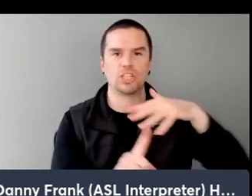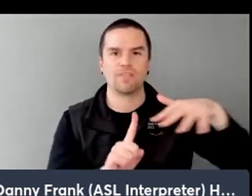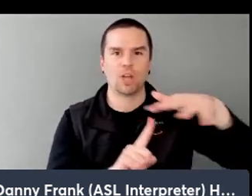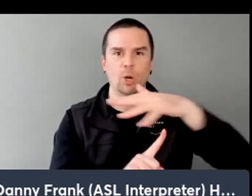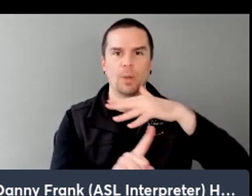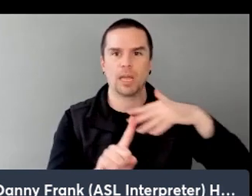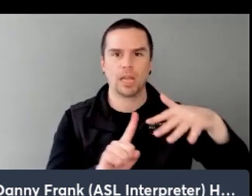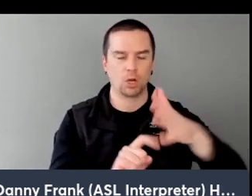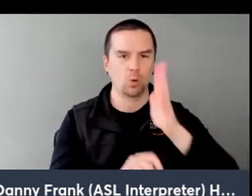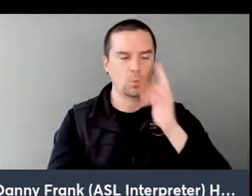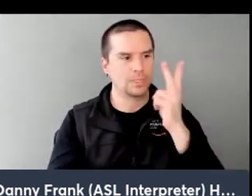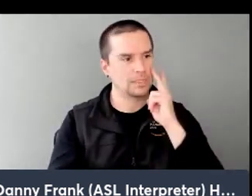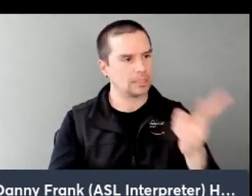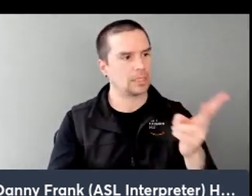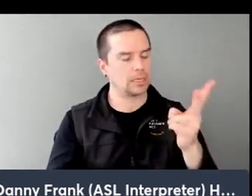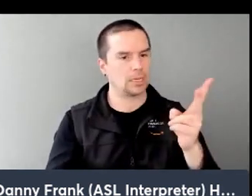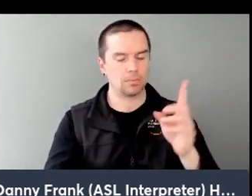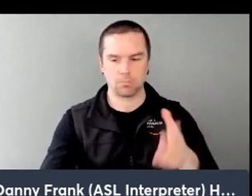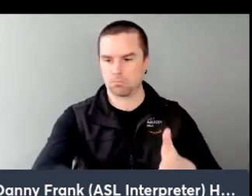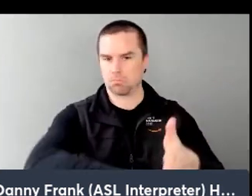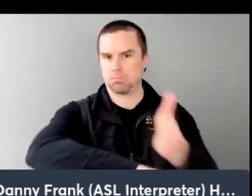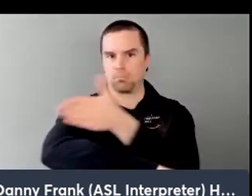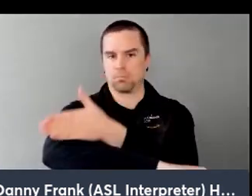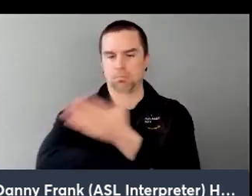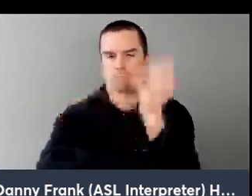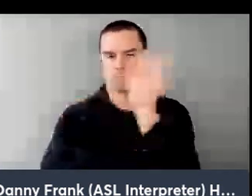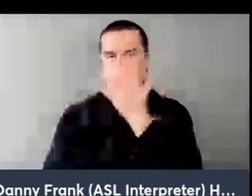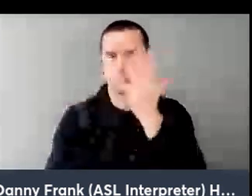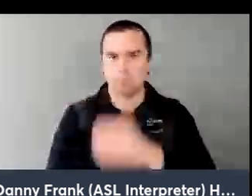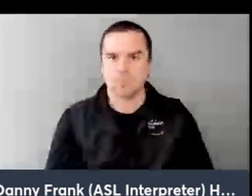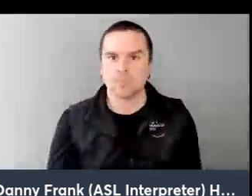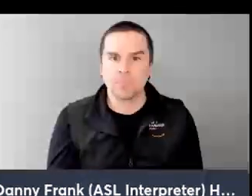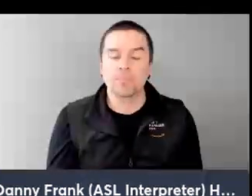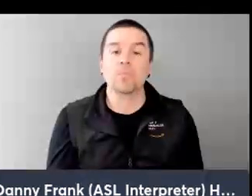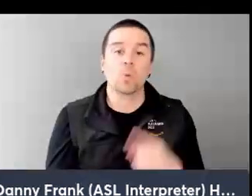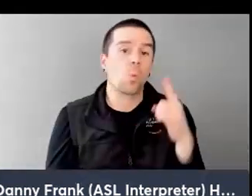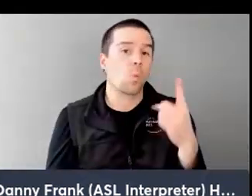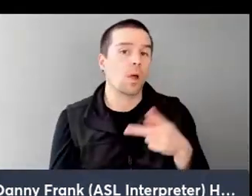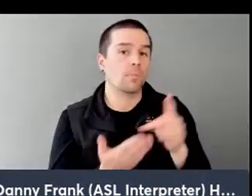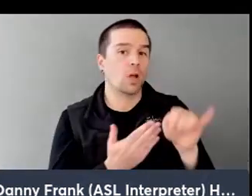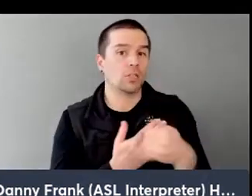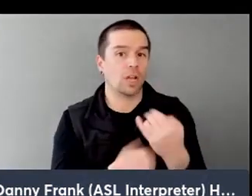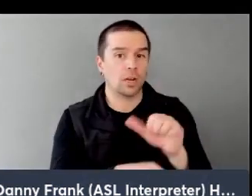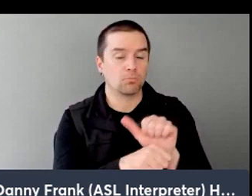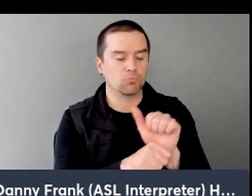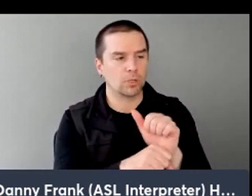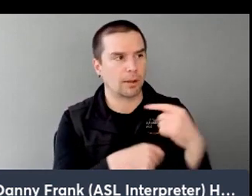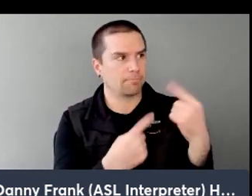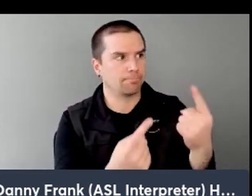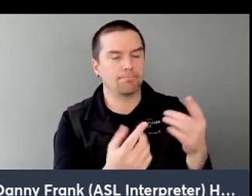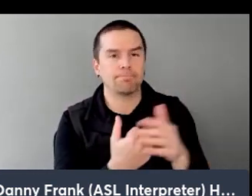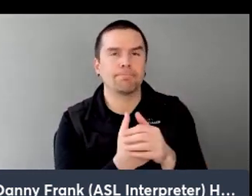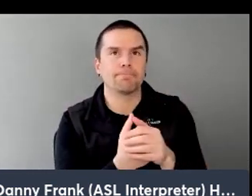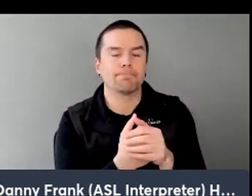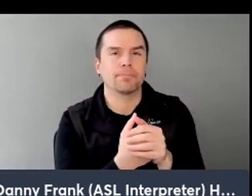see an incredible performance improvement. So for instance, a project that I worked on where we were doing